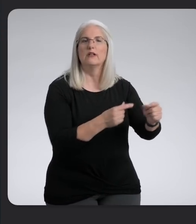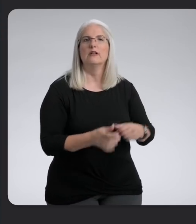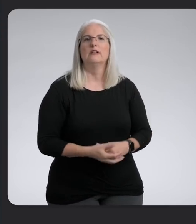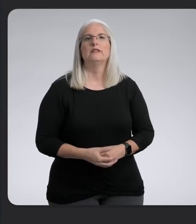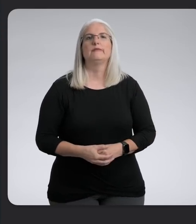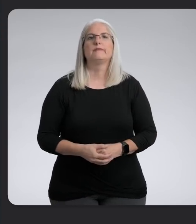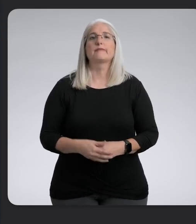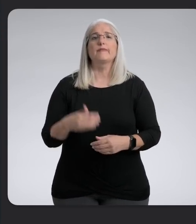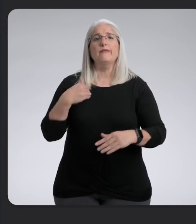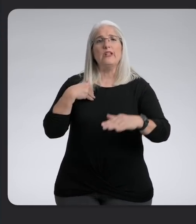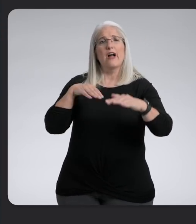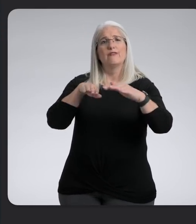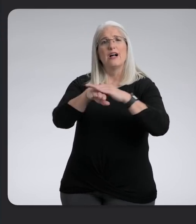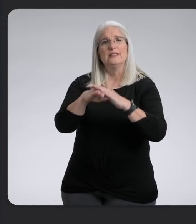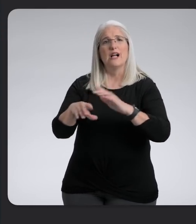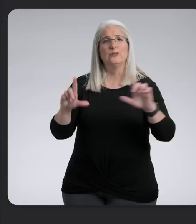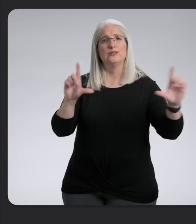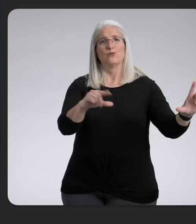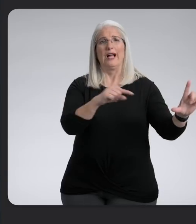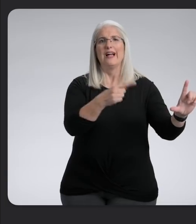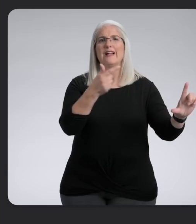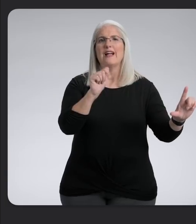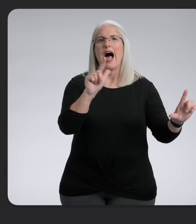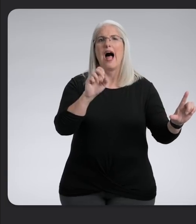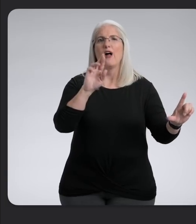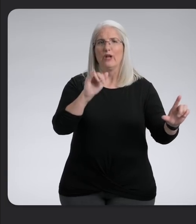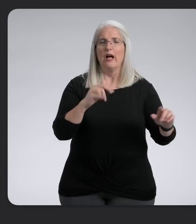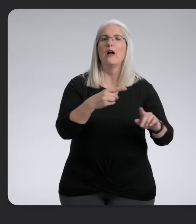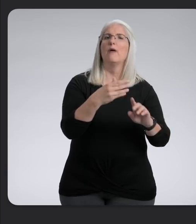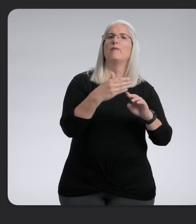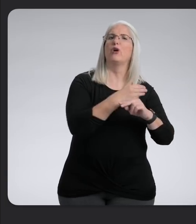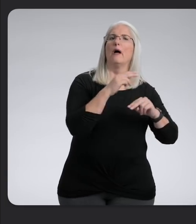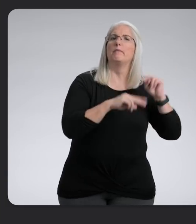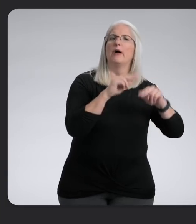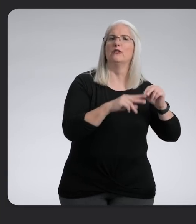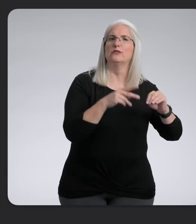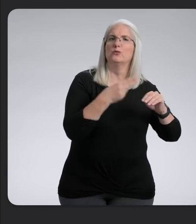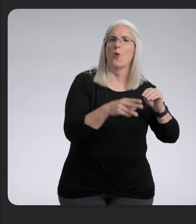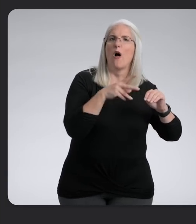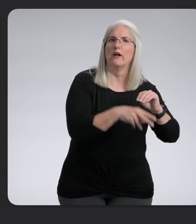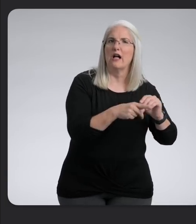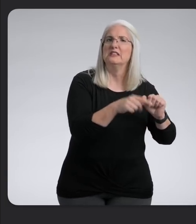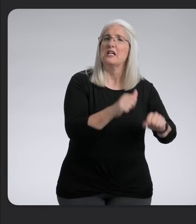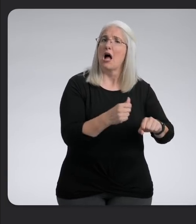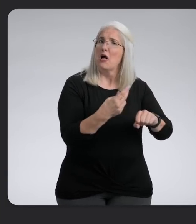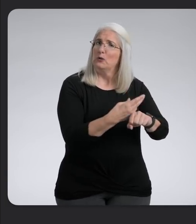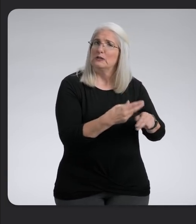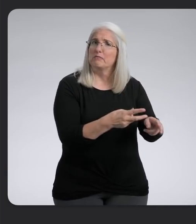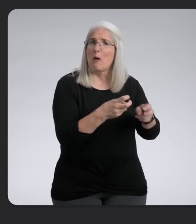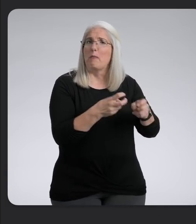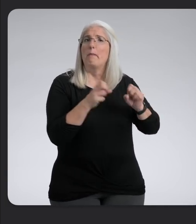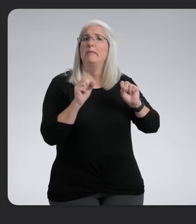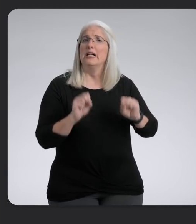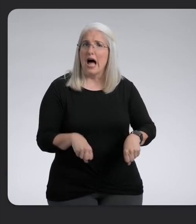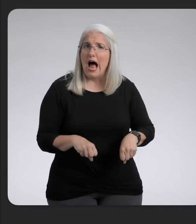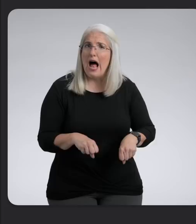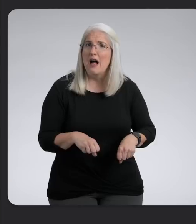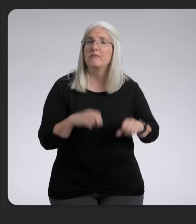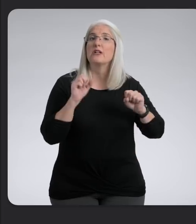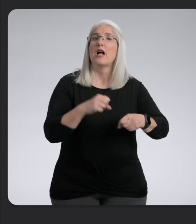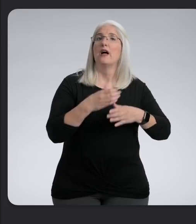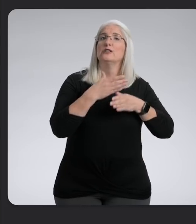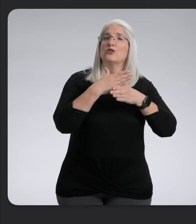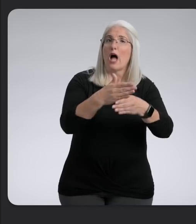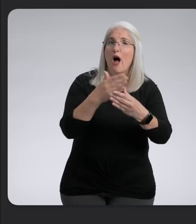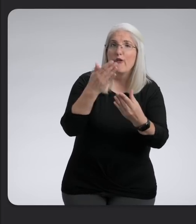pre-built shortcuts designed just for Mac. You can set up a shortcut to instantly share selected files with your friends so they never miss a